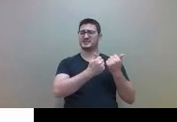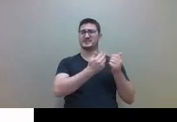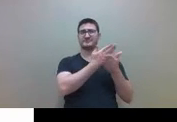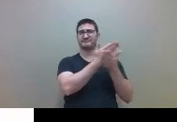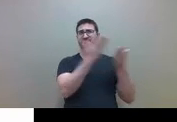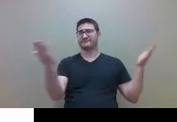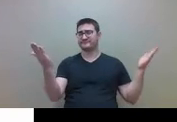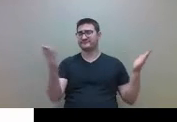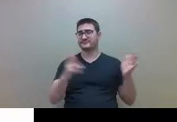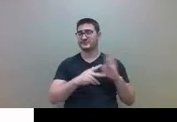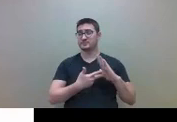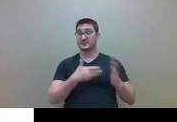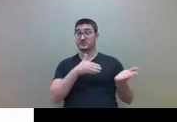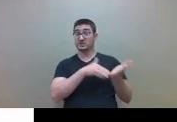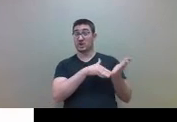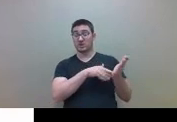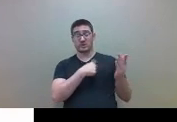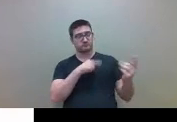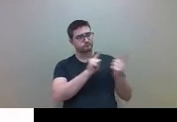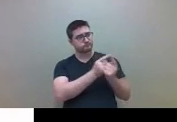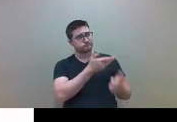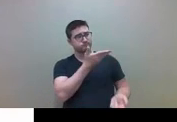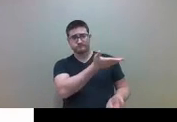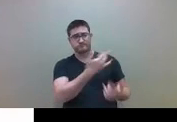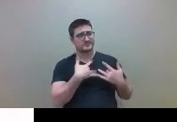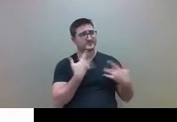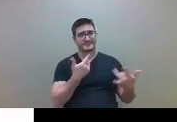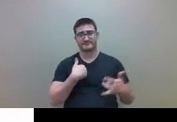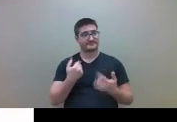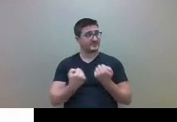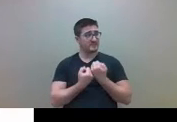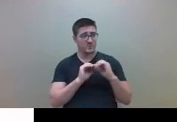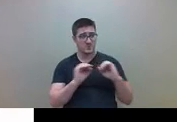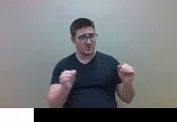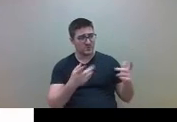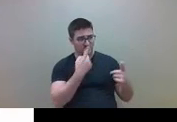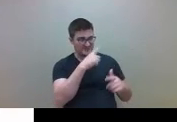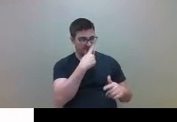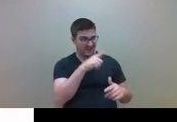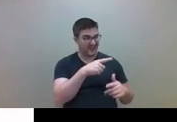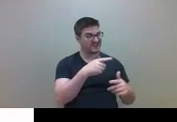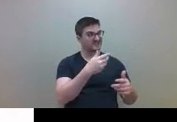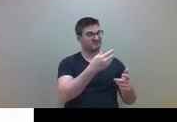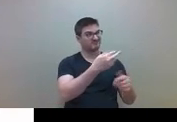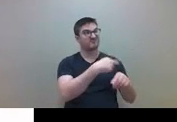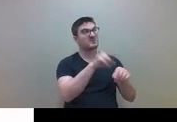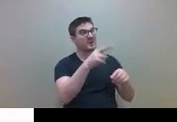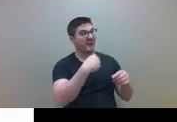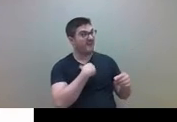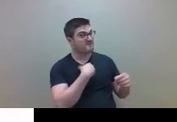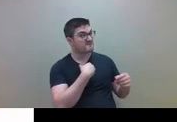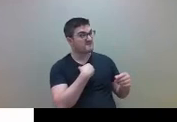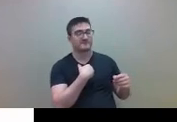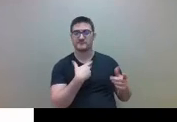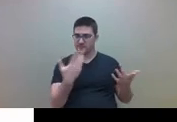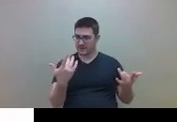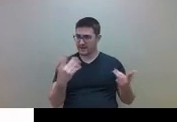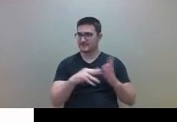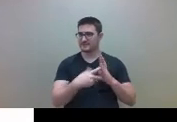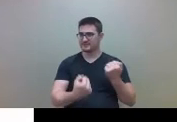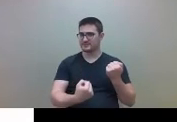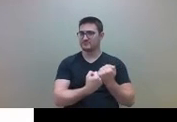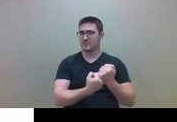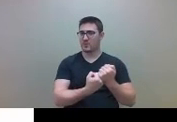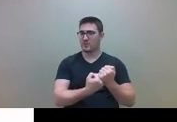the doctor or a local agency, just to kind of give you that wraparound care. That's really what